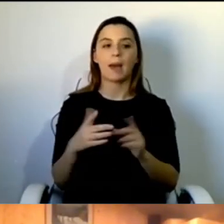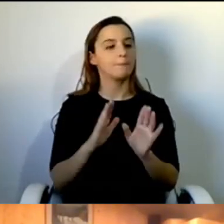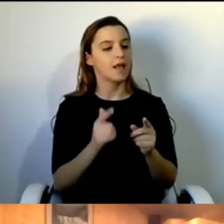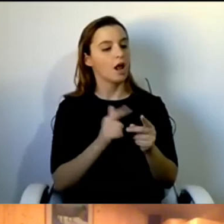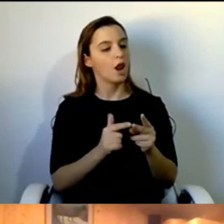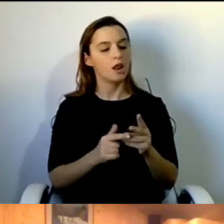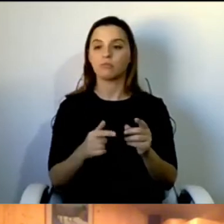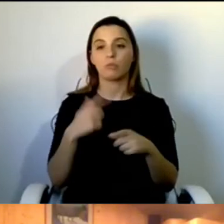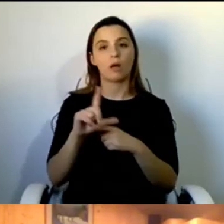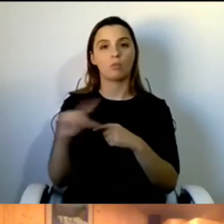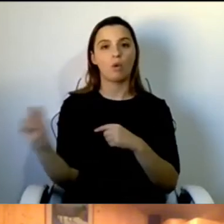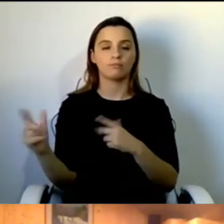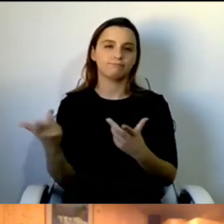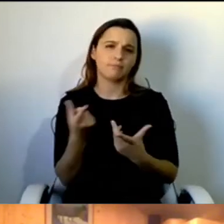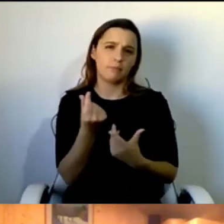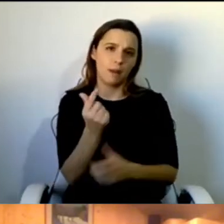become part of society.